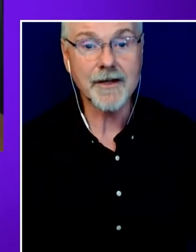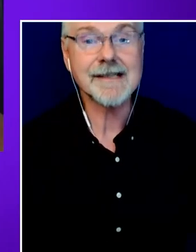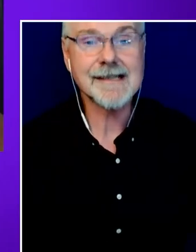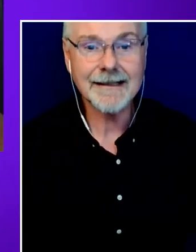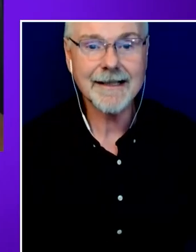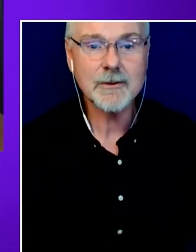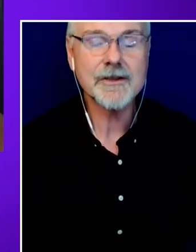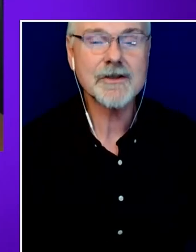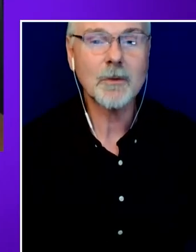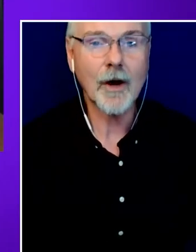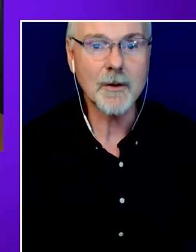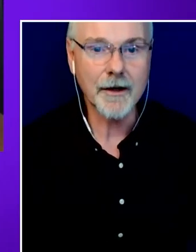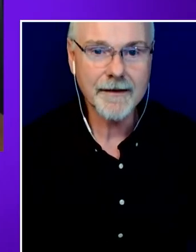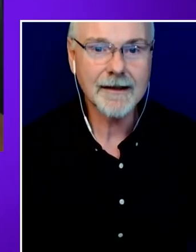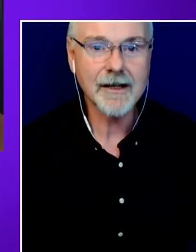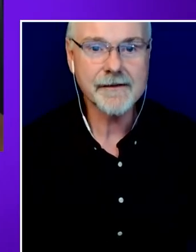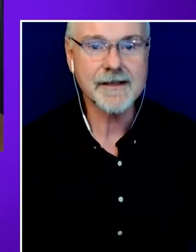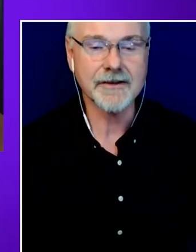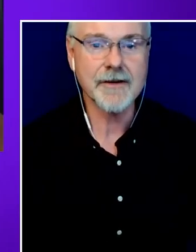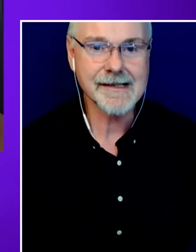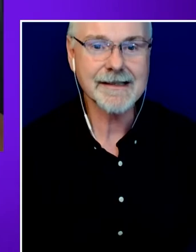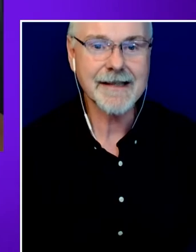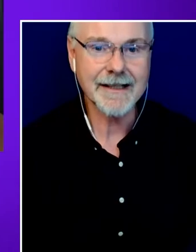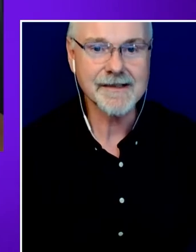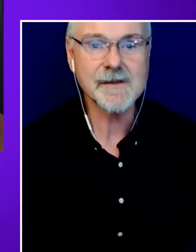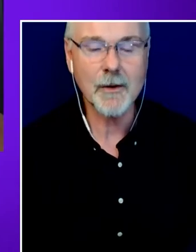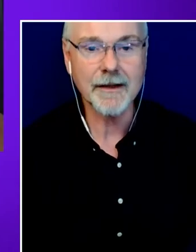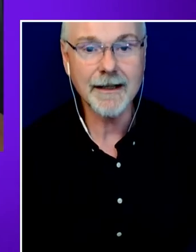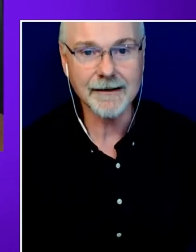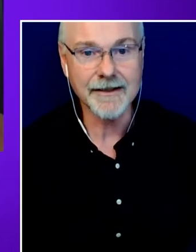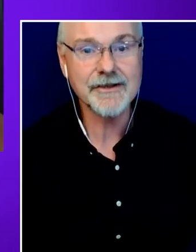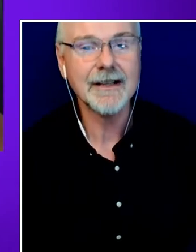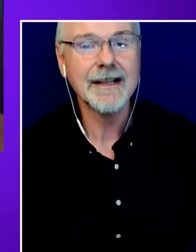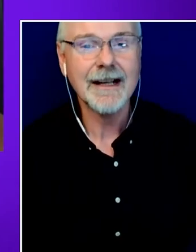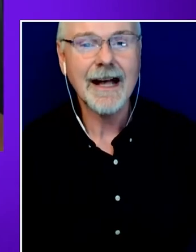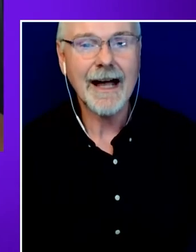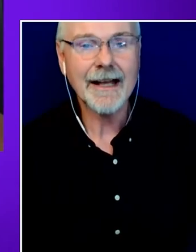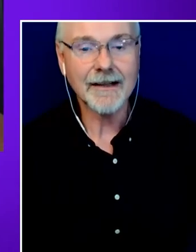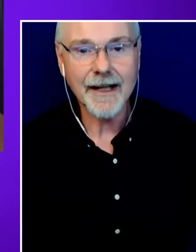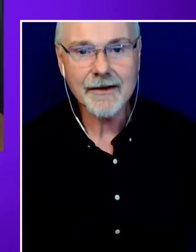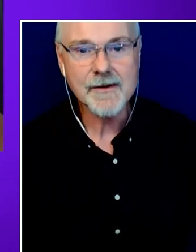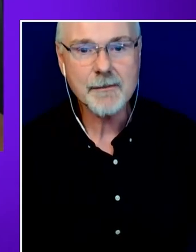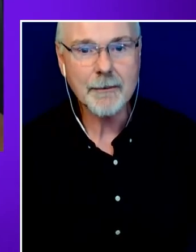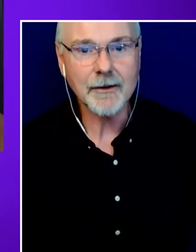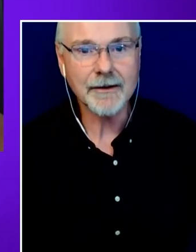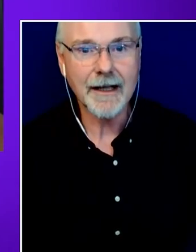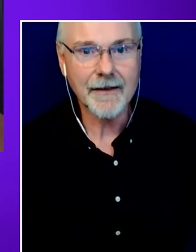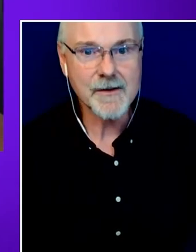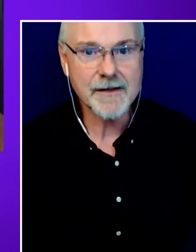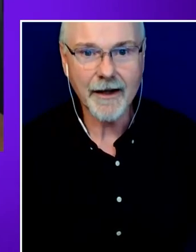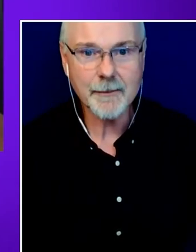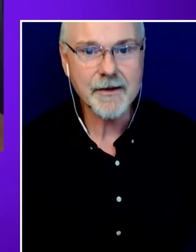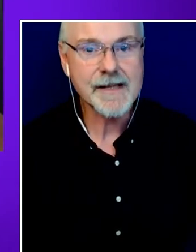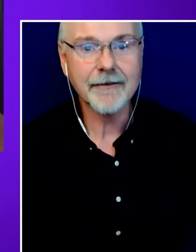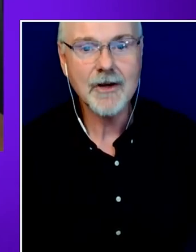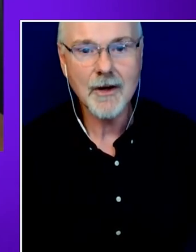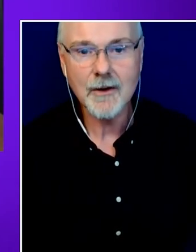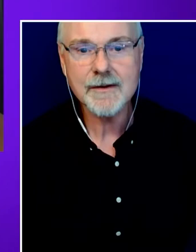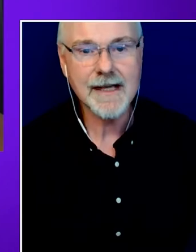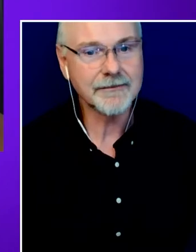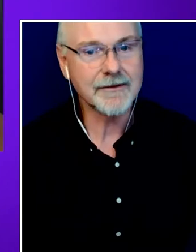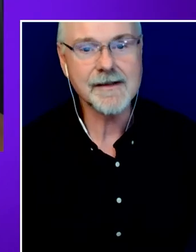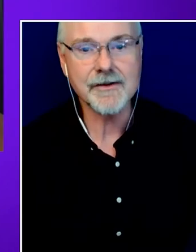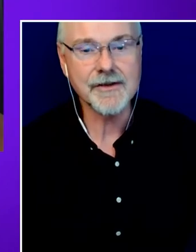do American Sign Language while you're wearing the gloves and translate that into spoken English. And a lot of those people and those developers have